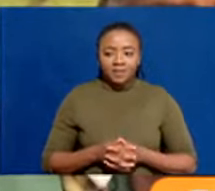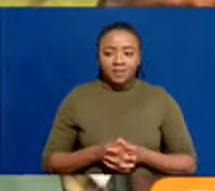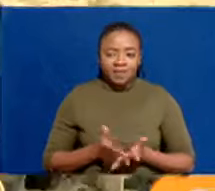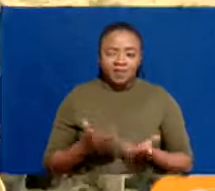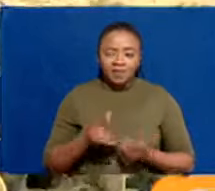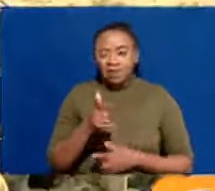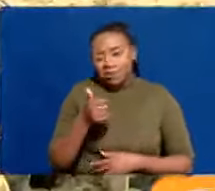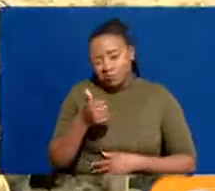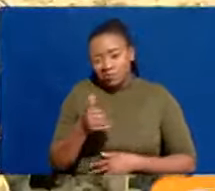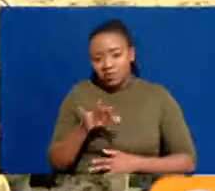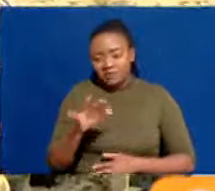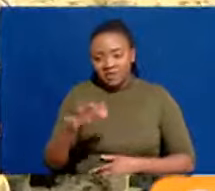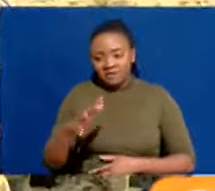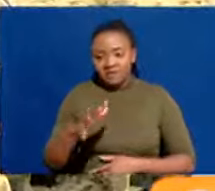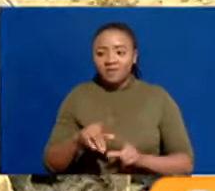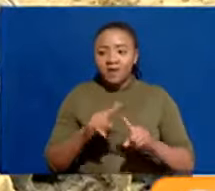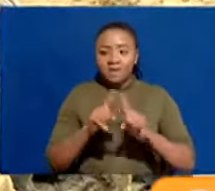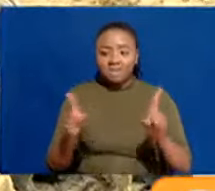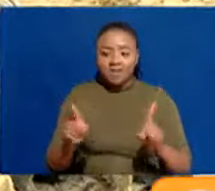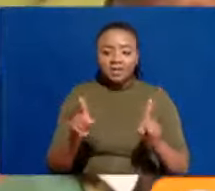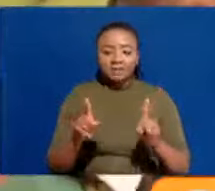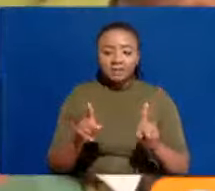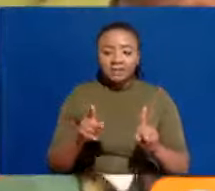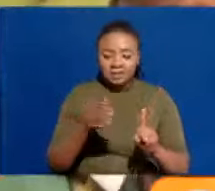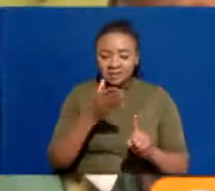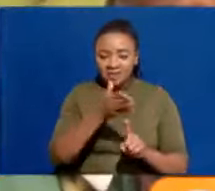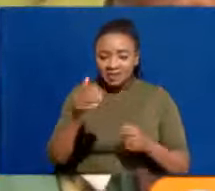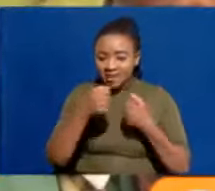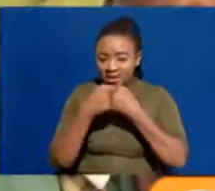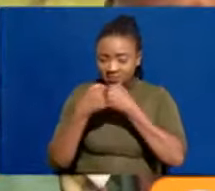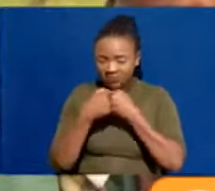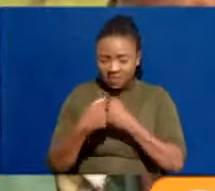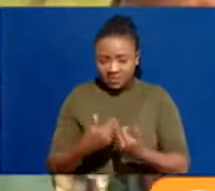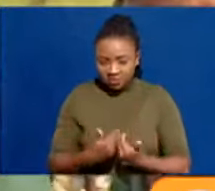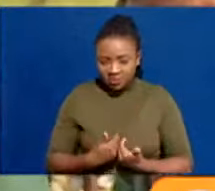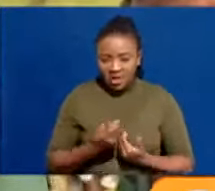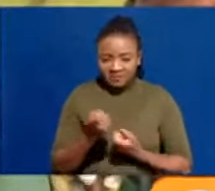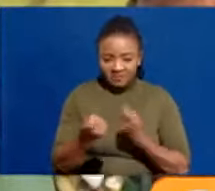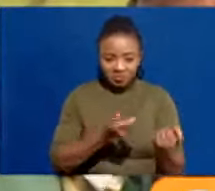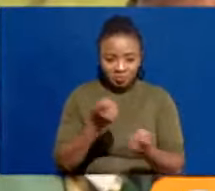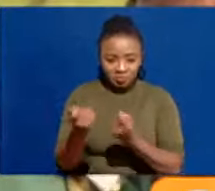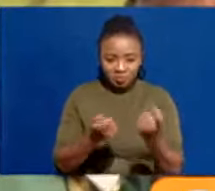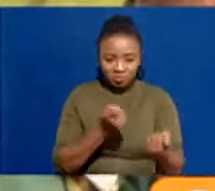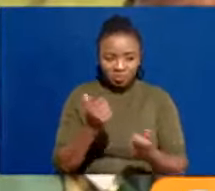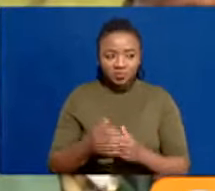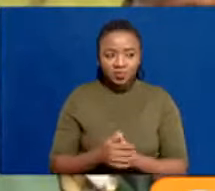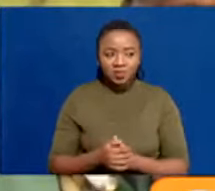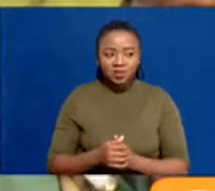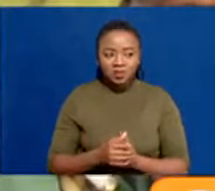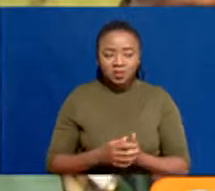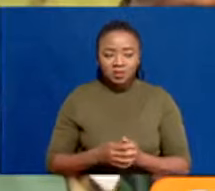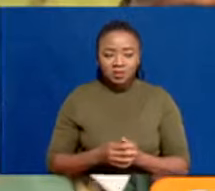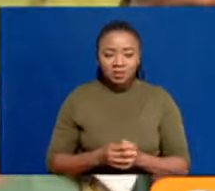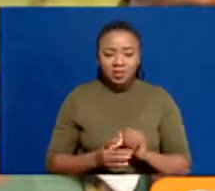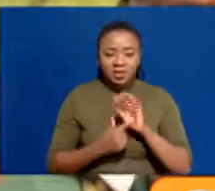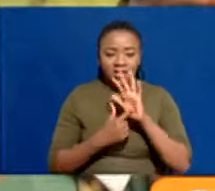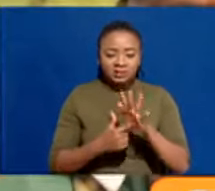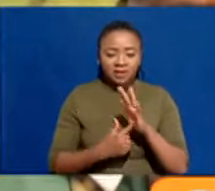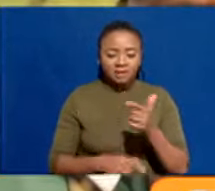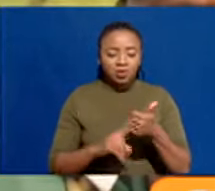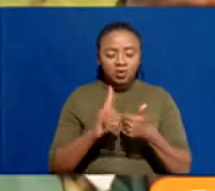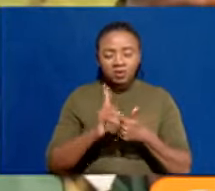state, but of course we do not lack challenges that face mangrove conservation. The highest, of course,